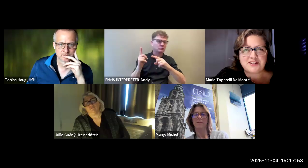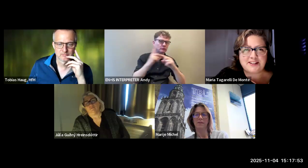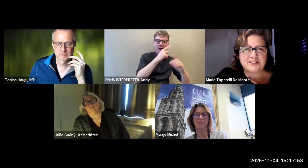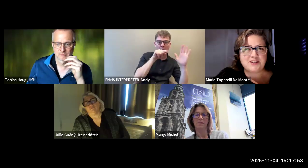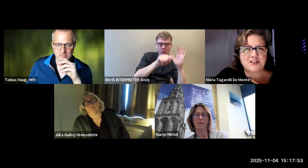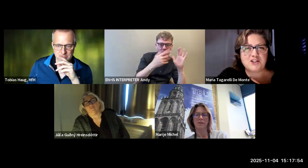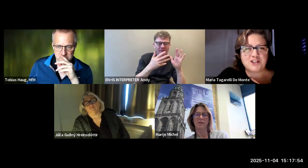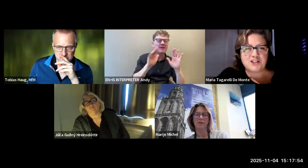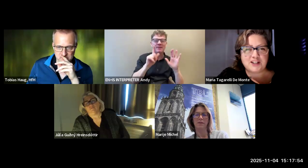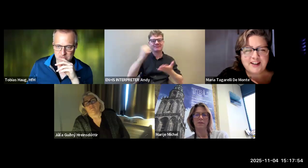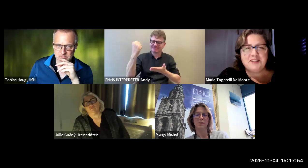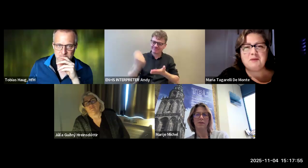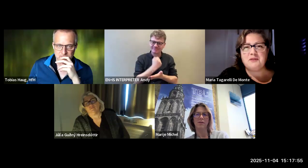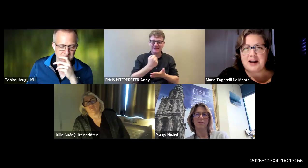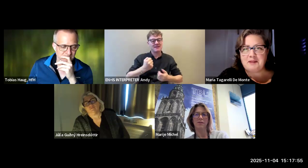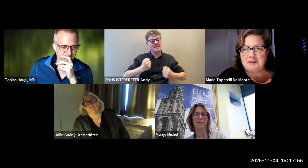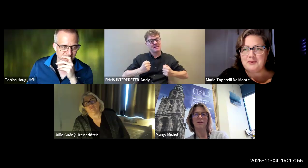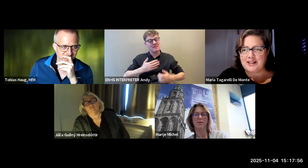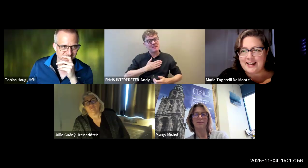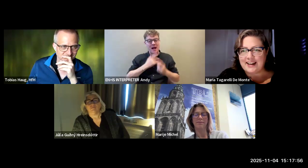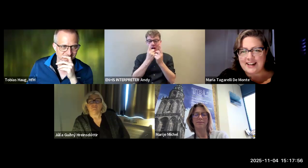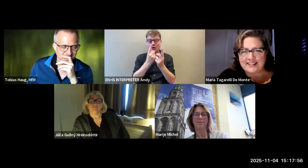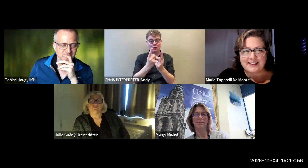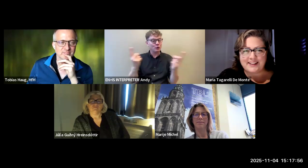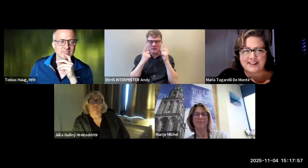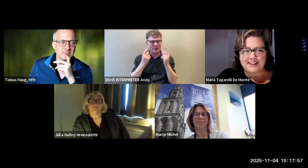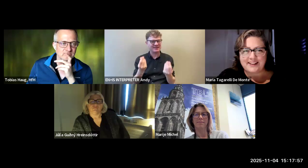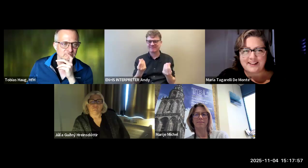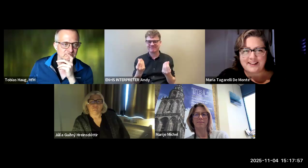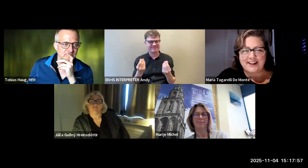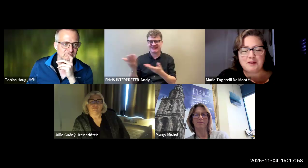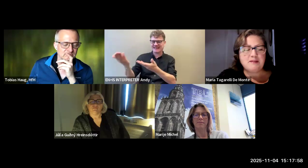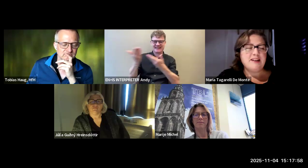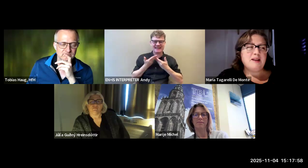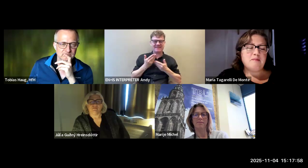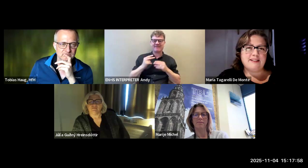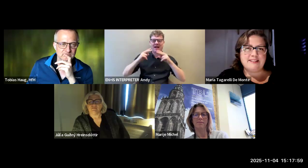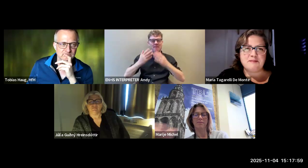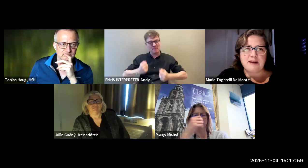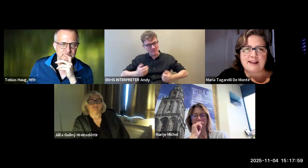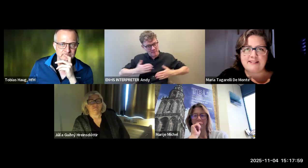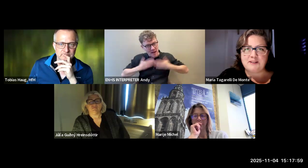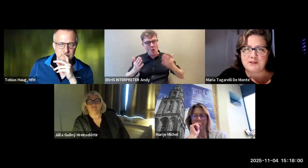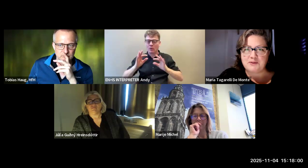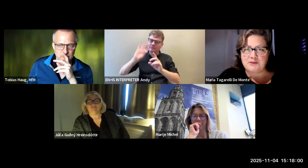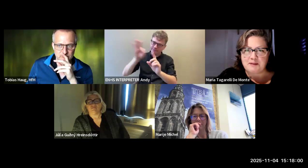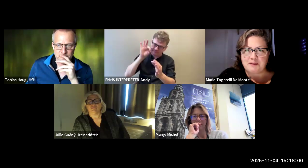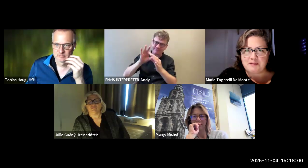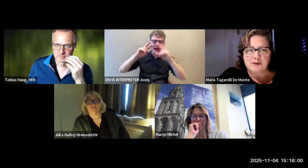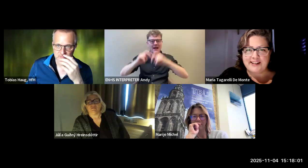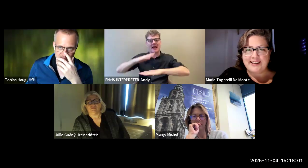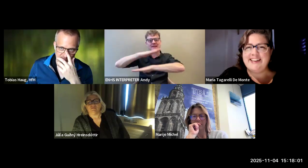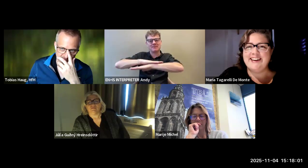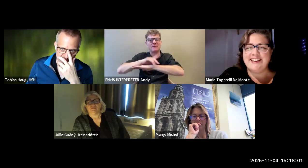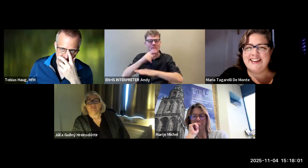my university is not rich enough to provide me with an analyzing platform, but this is my secret dream.